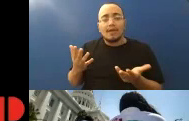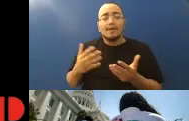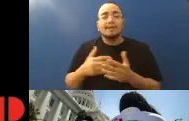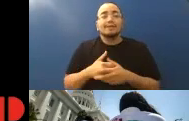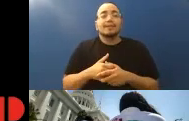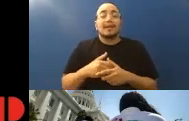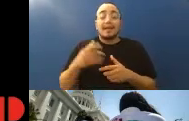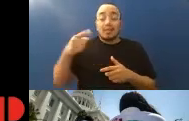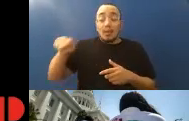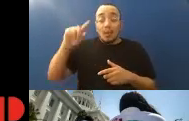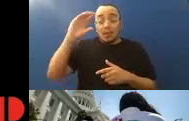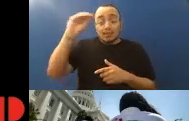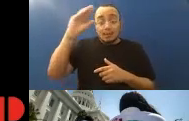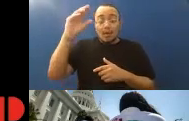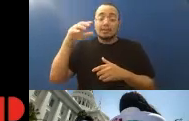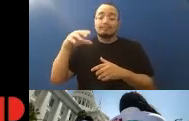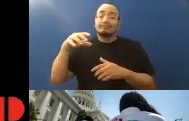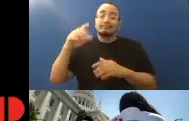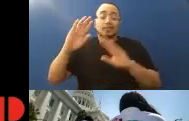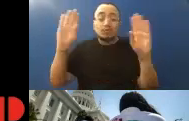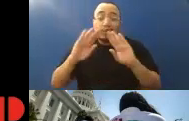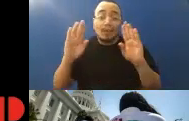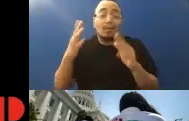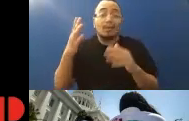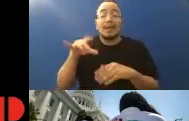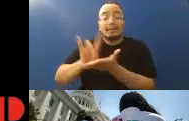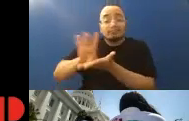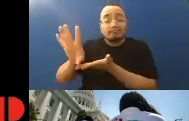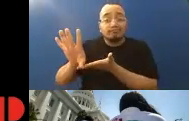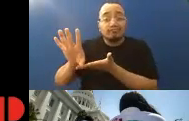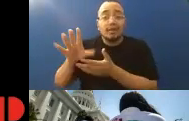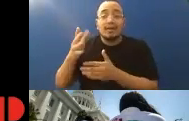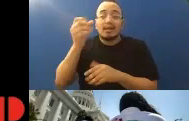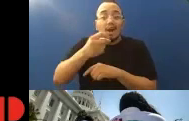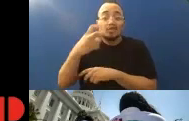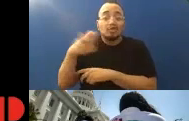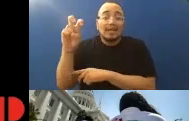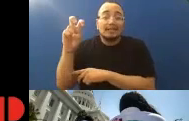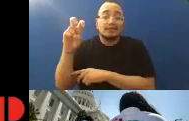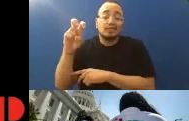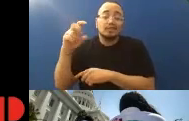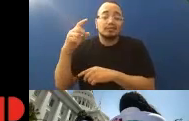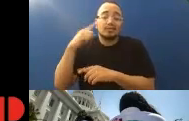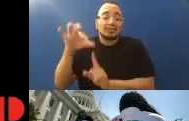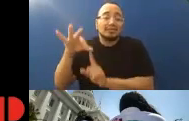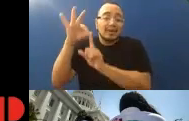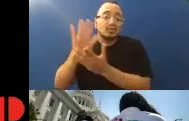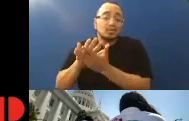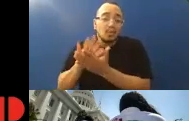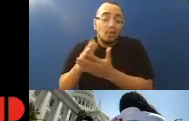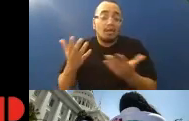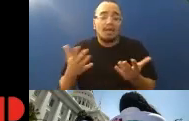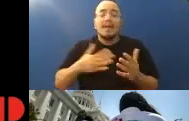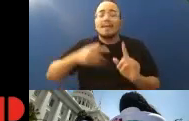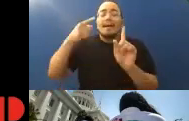longer allowed in LAUSD schools. So they're probably at a continuation school. Again, none of this had to happen if we had